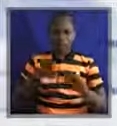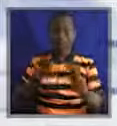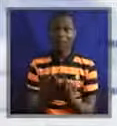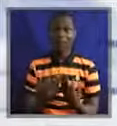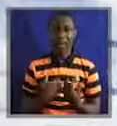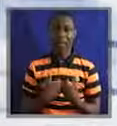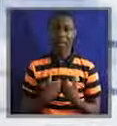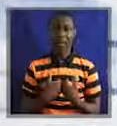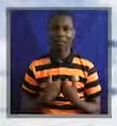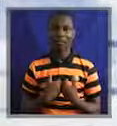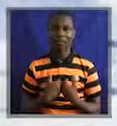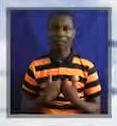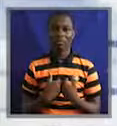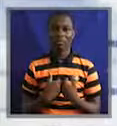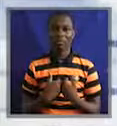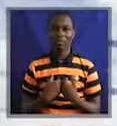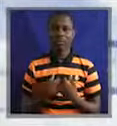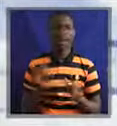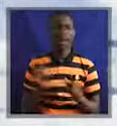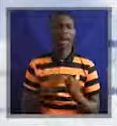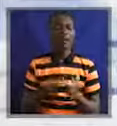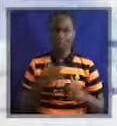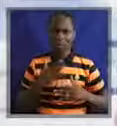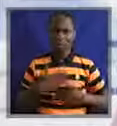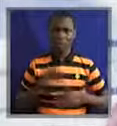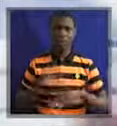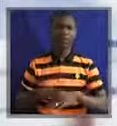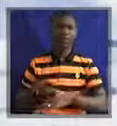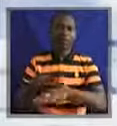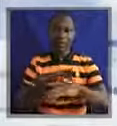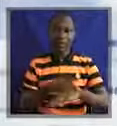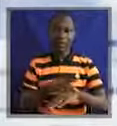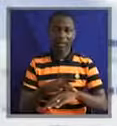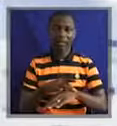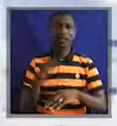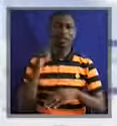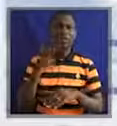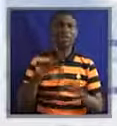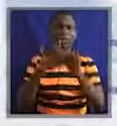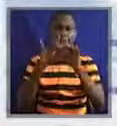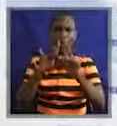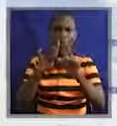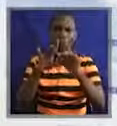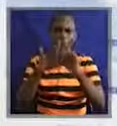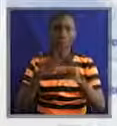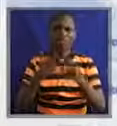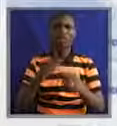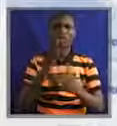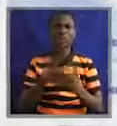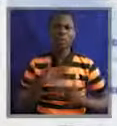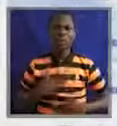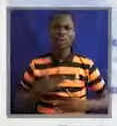onipa biara honam asase so no wo ye obi ni descendant ana so chere say ufri obi